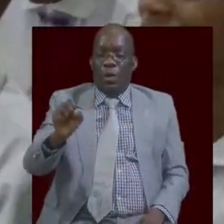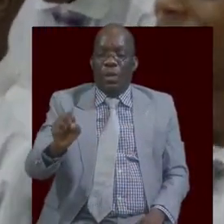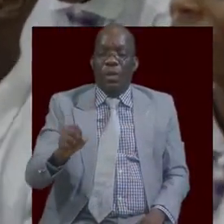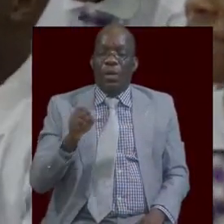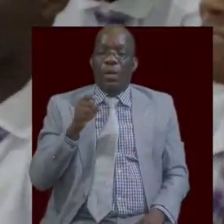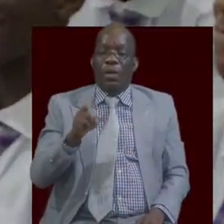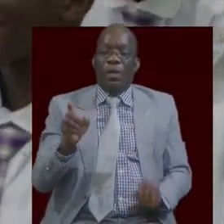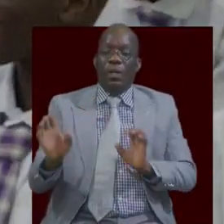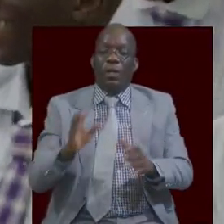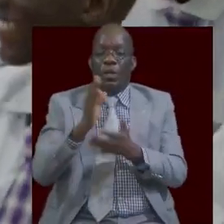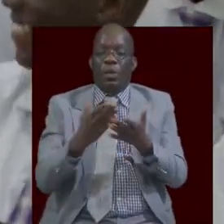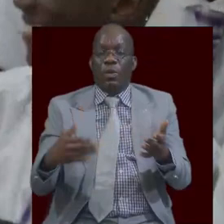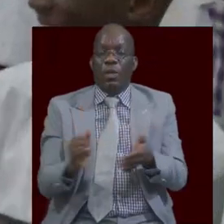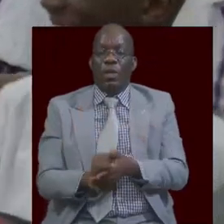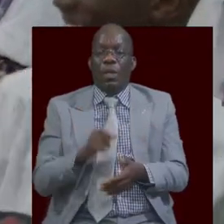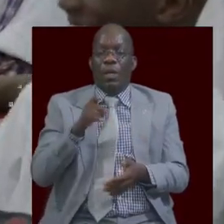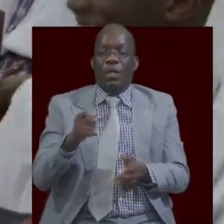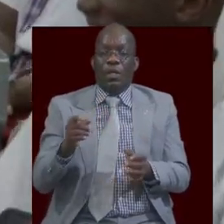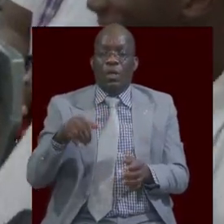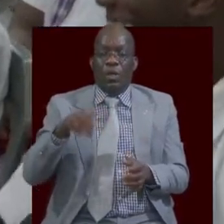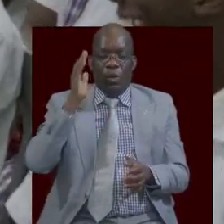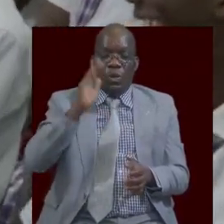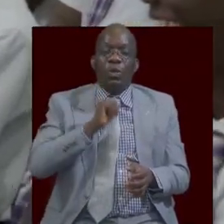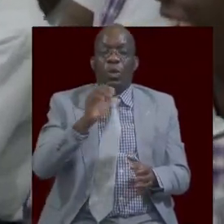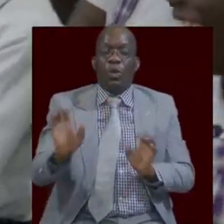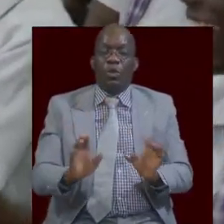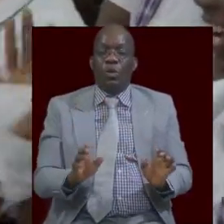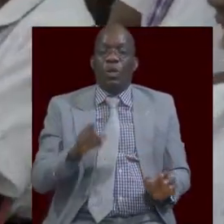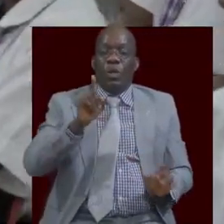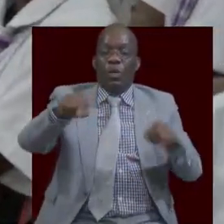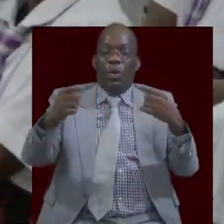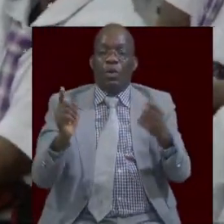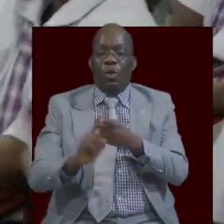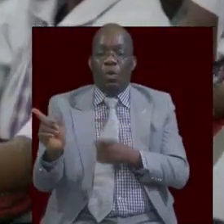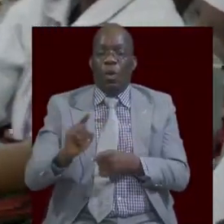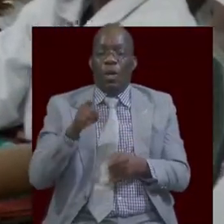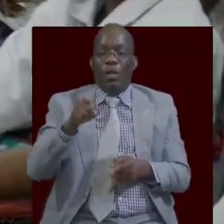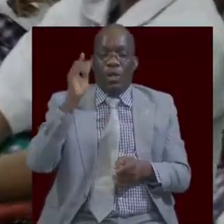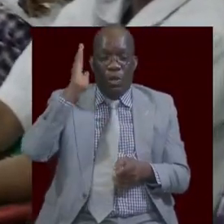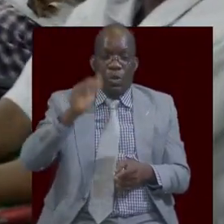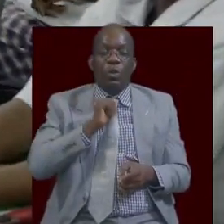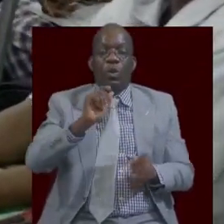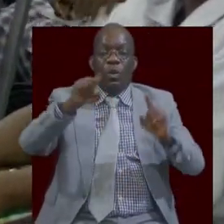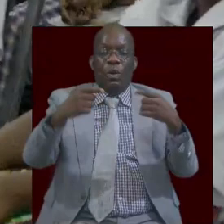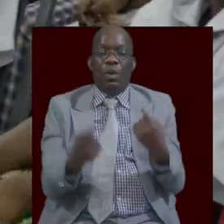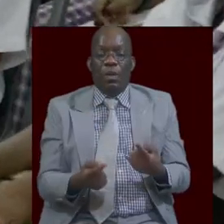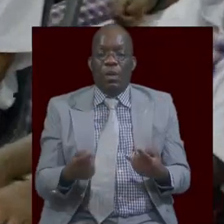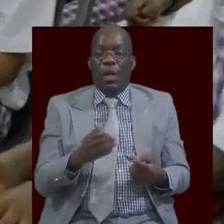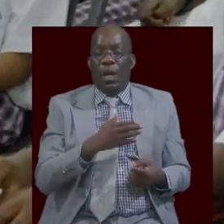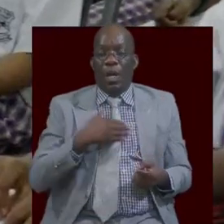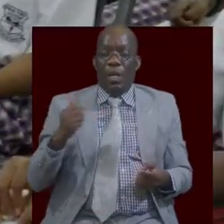shouldn't have done. He went somewhere he shouldn't have gone, and the enemy